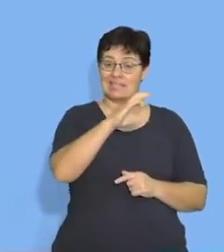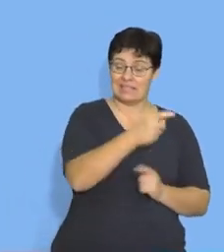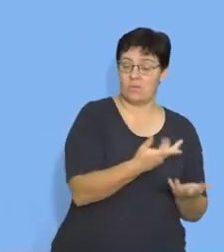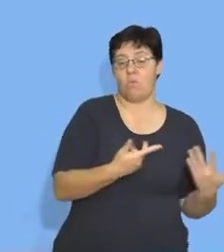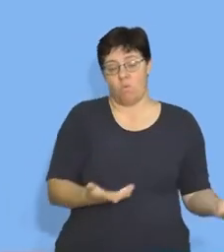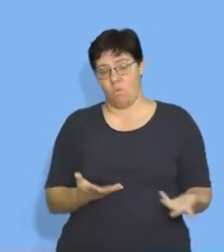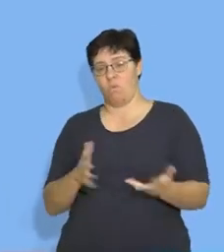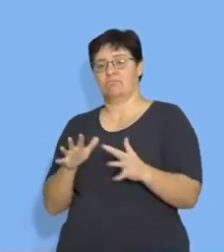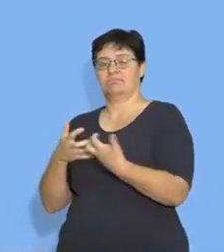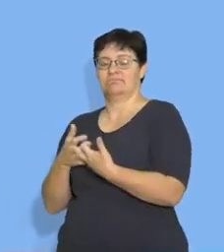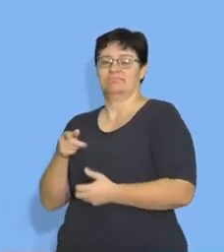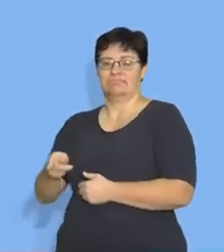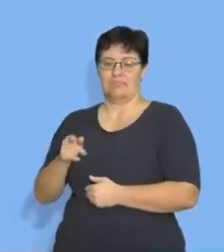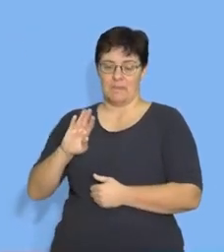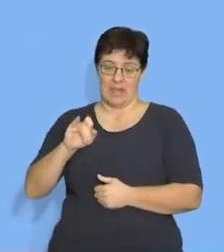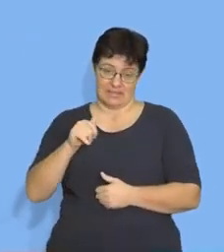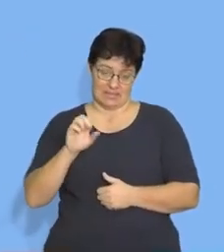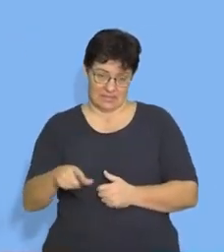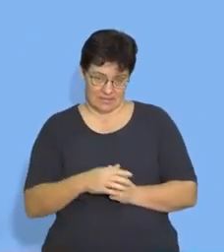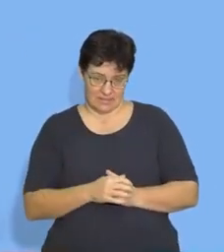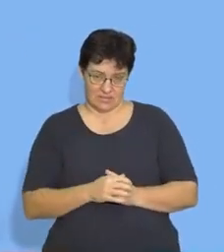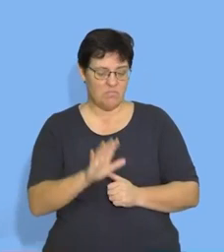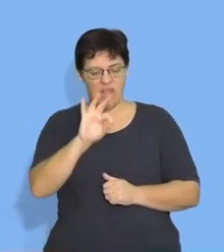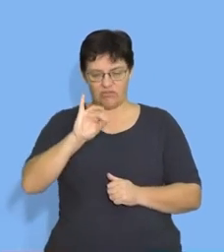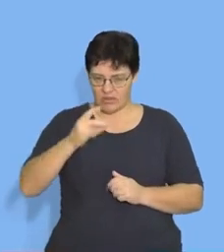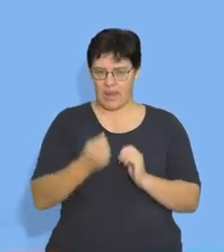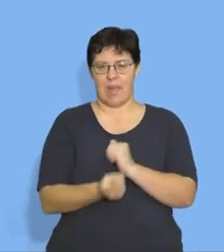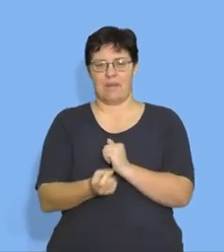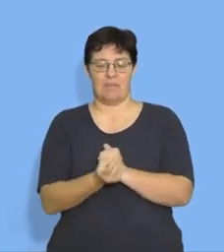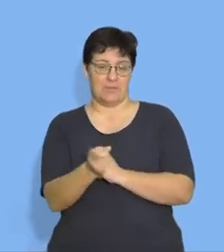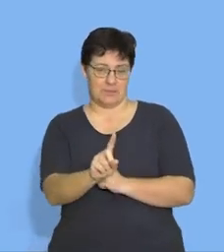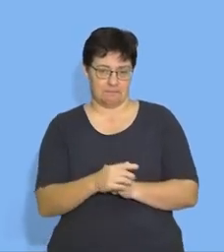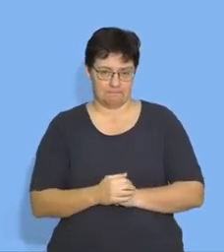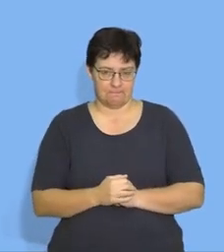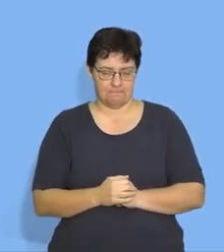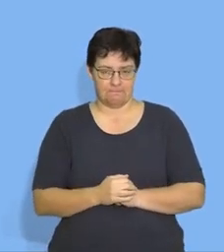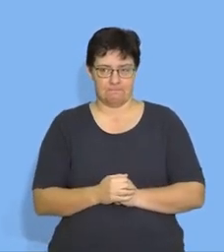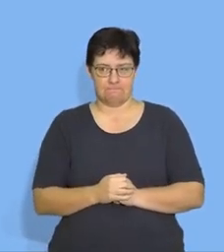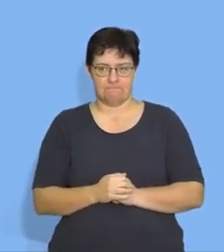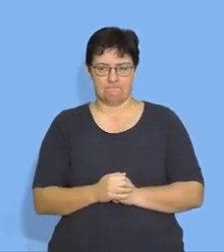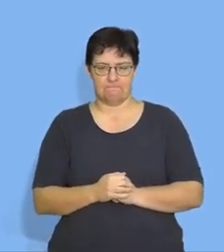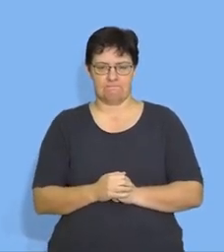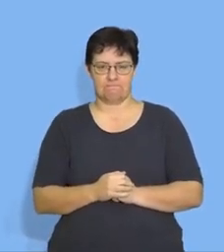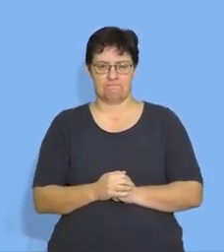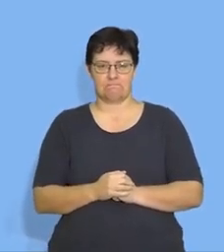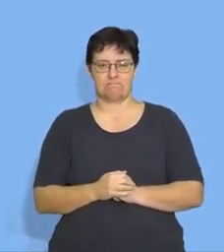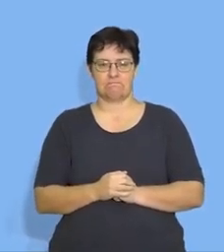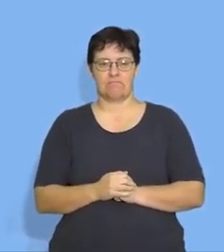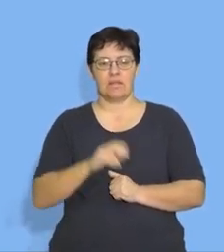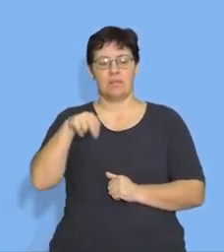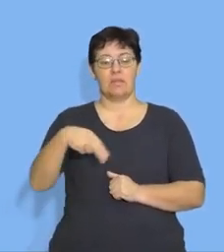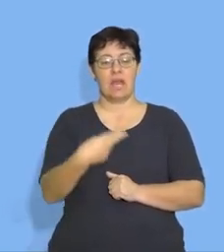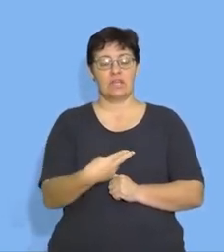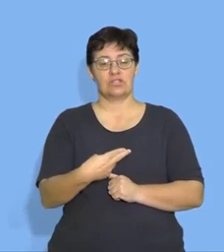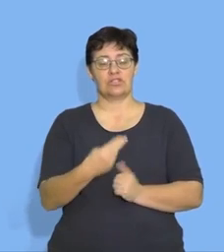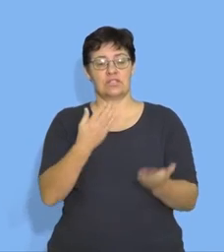to relate it to, what happens every day around us. Right. Okay, so if we talk about the pH scale, we're